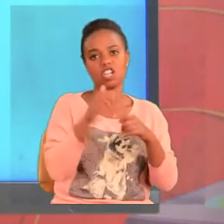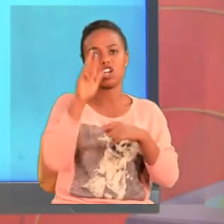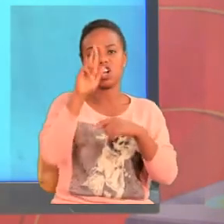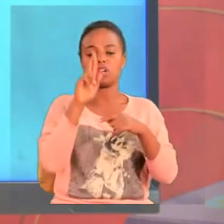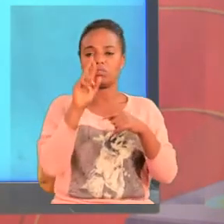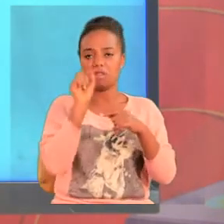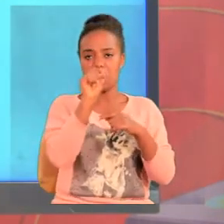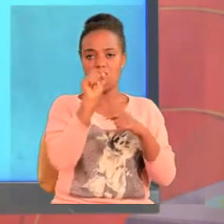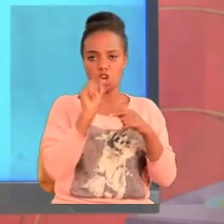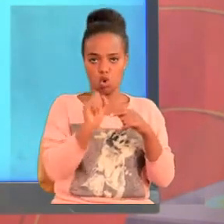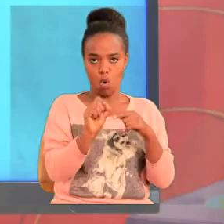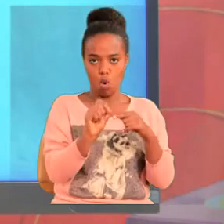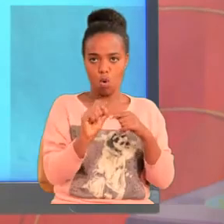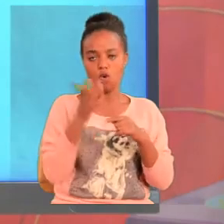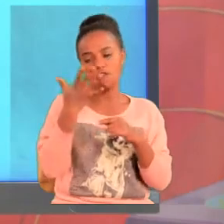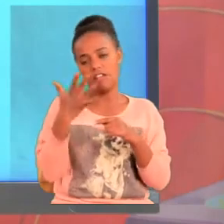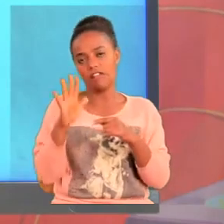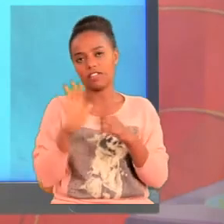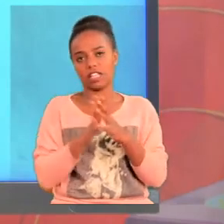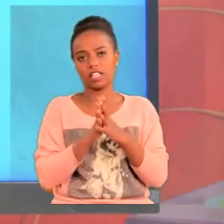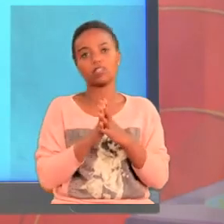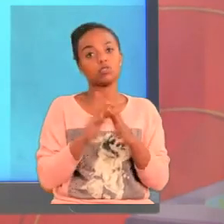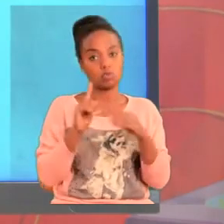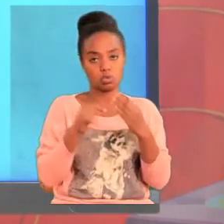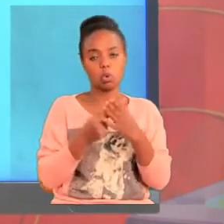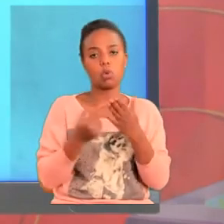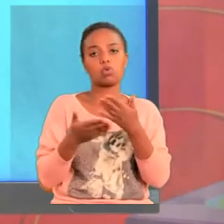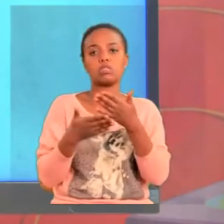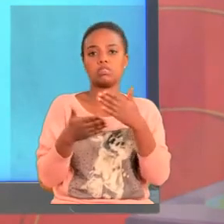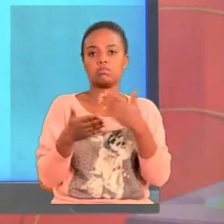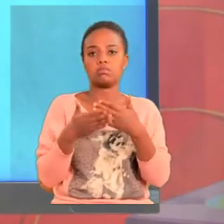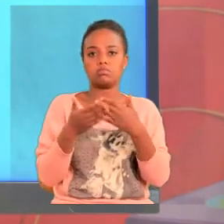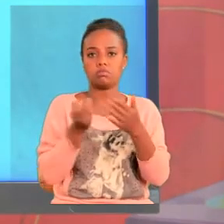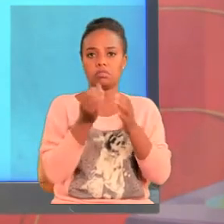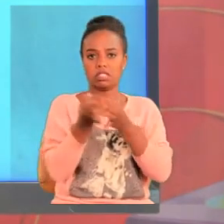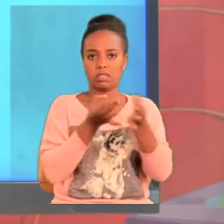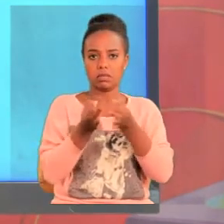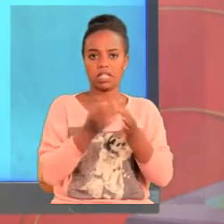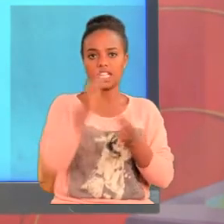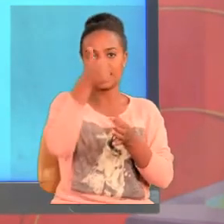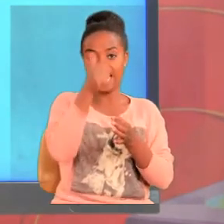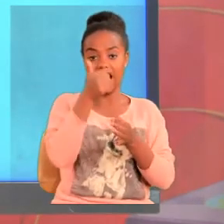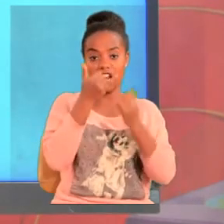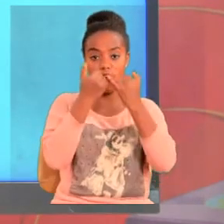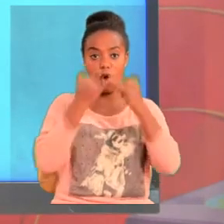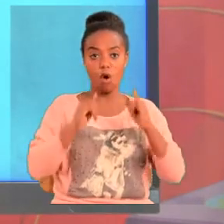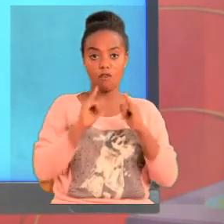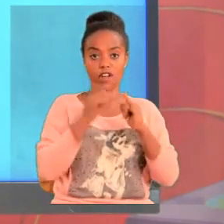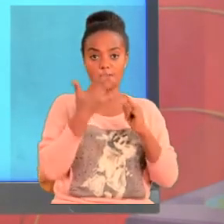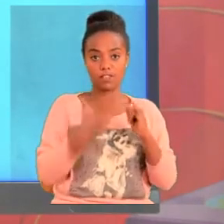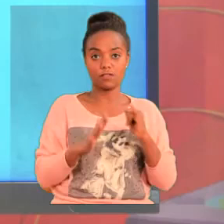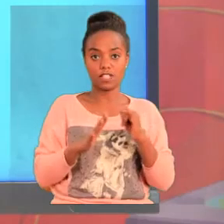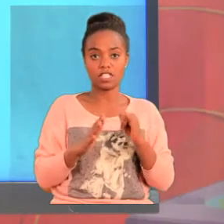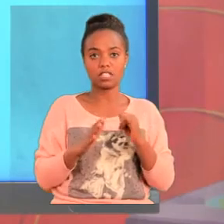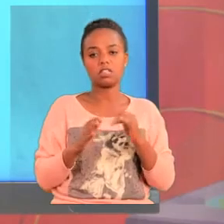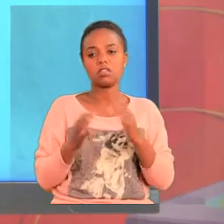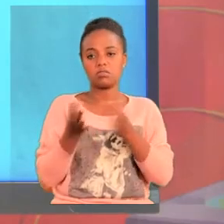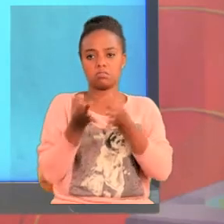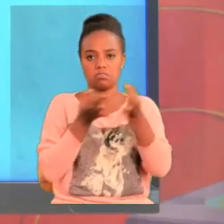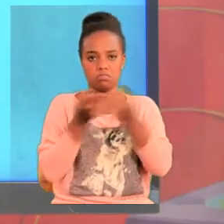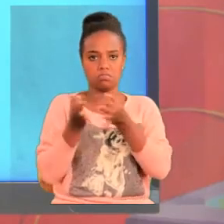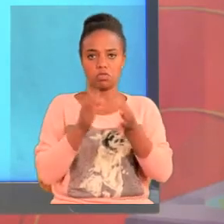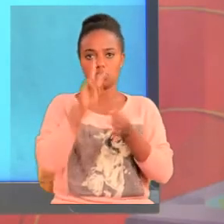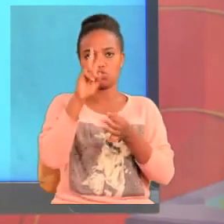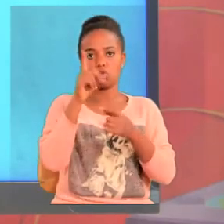to simplify. So, simplifying this, you will have this one. 10 over 15. When you simplify this, you will have 2